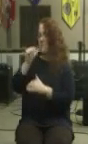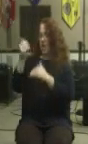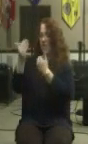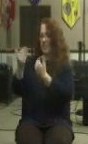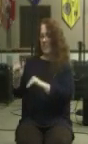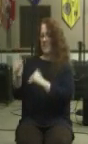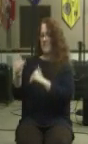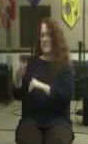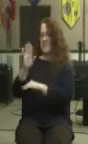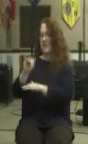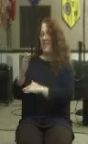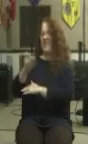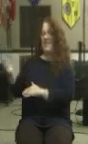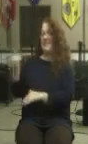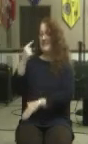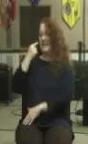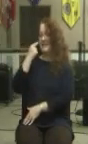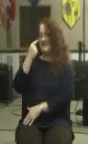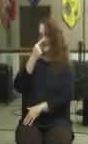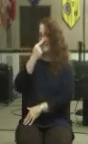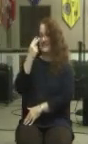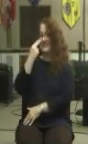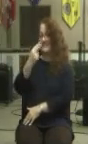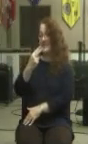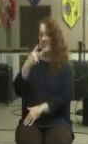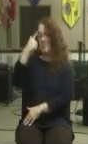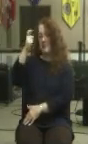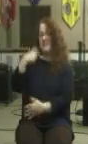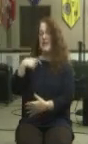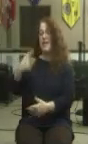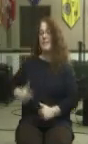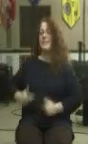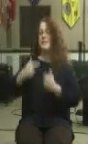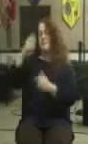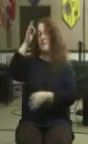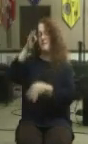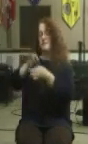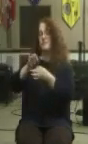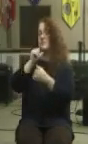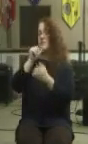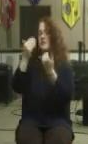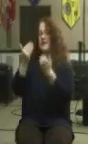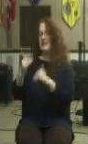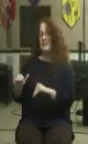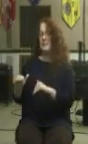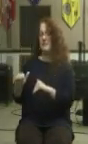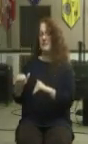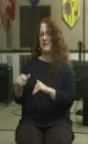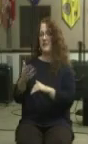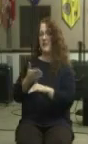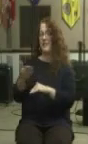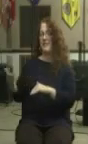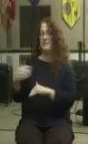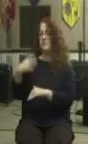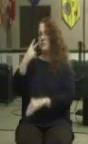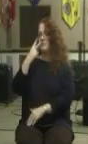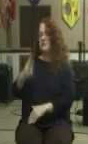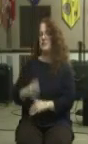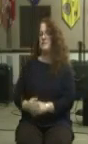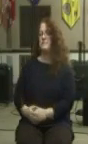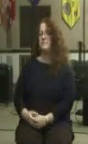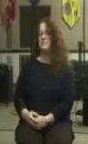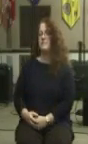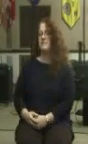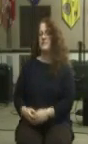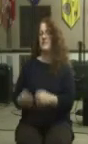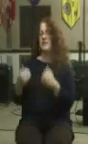Not limited by the things that I see, because I live by faith. You're not limited by